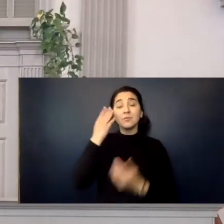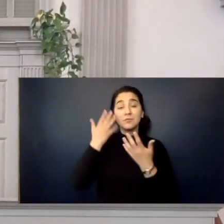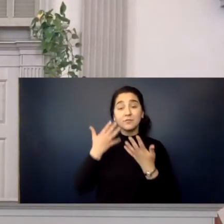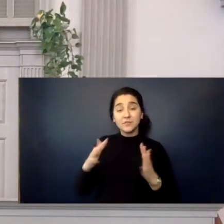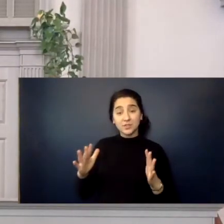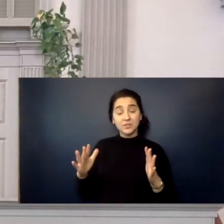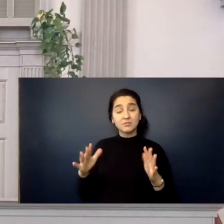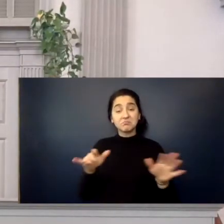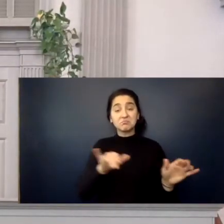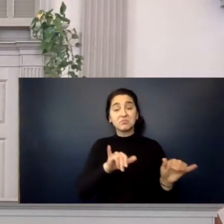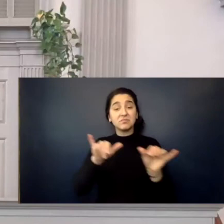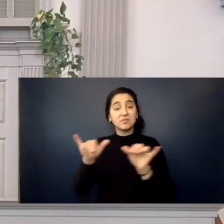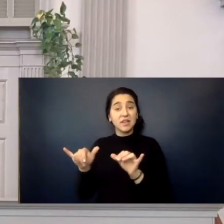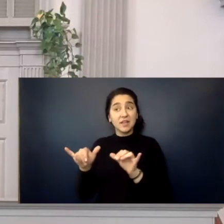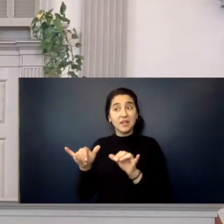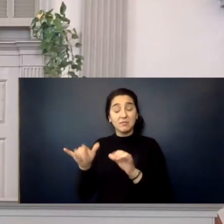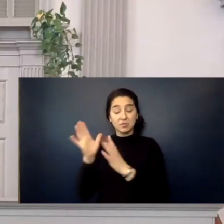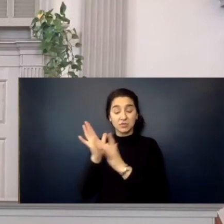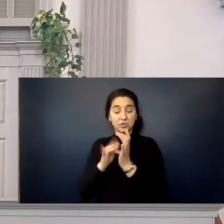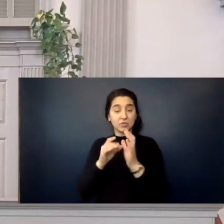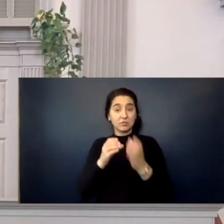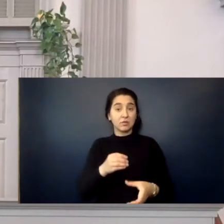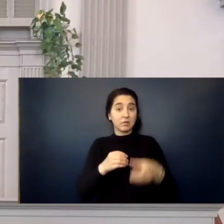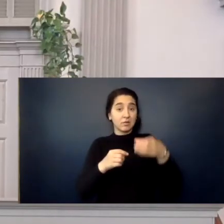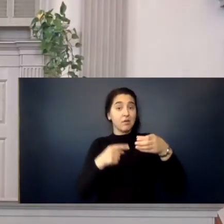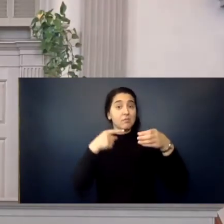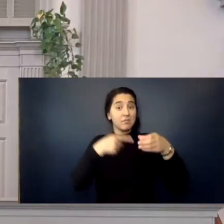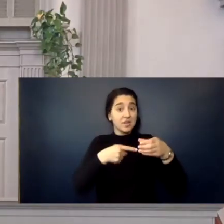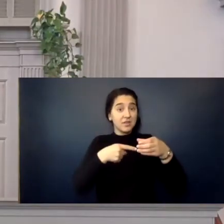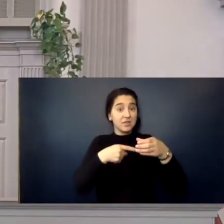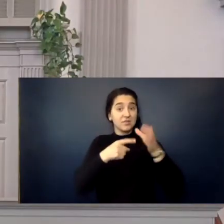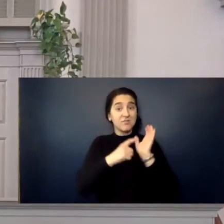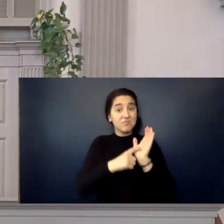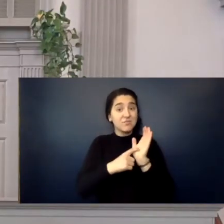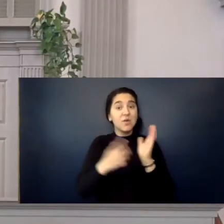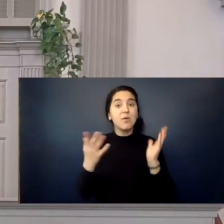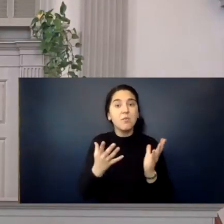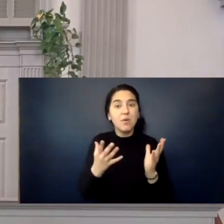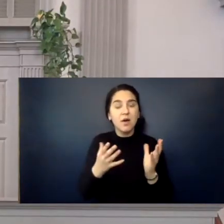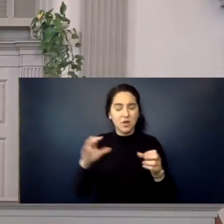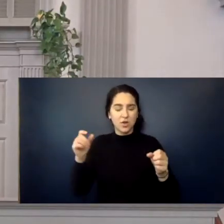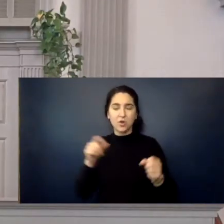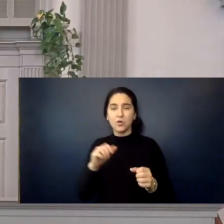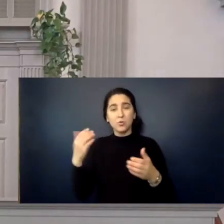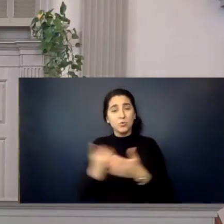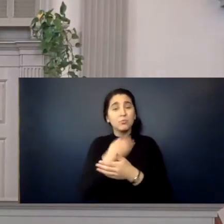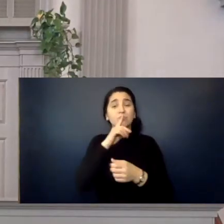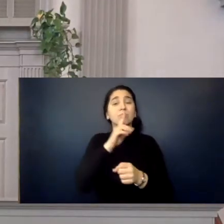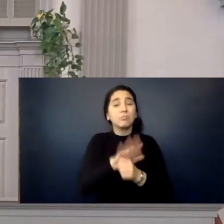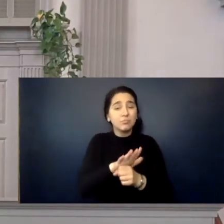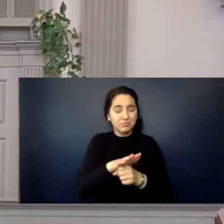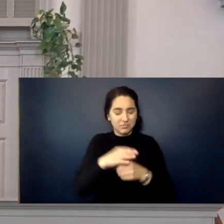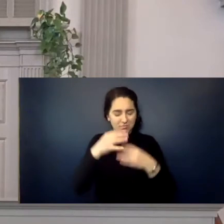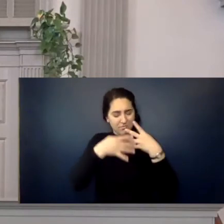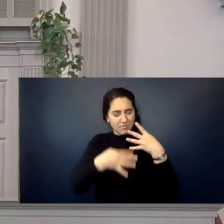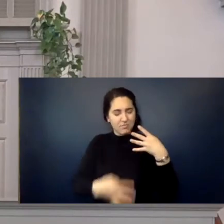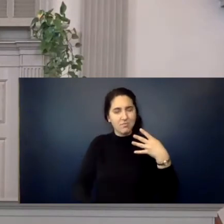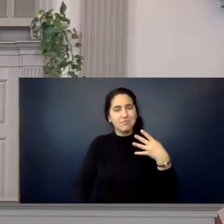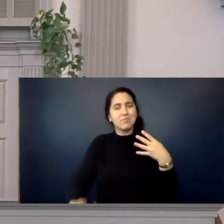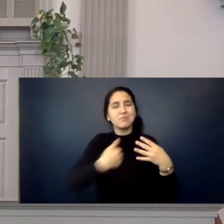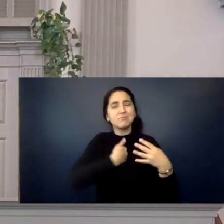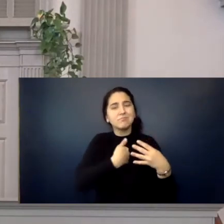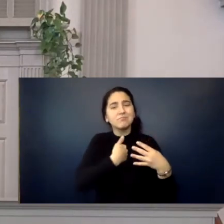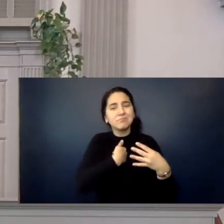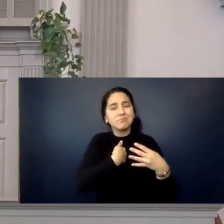In the same way, after supper, Jesus took the cup, saying, "This is the new covenant poured out in